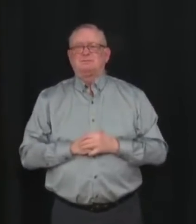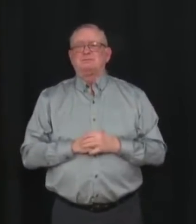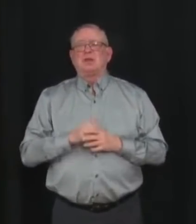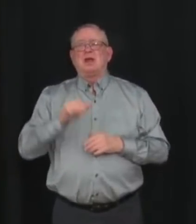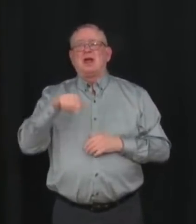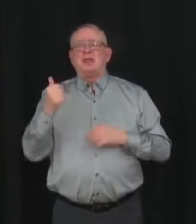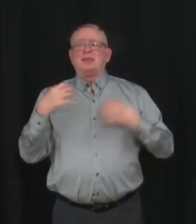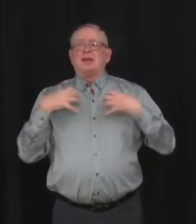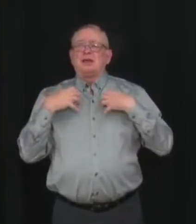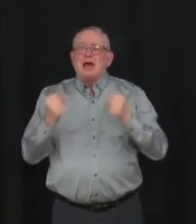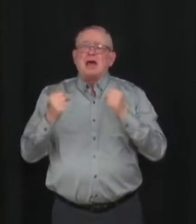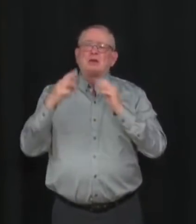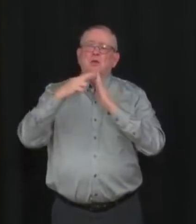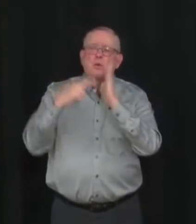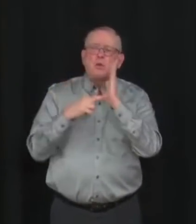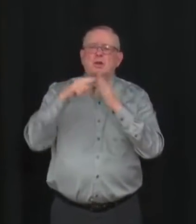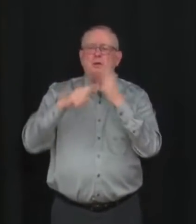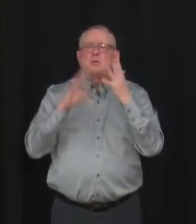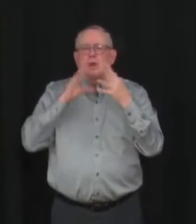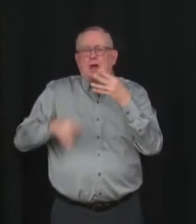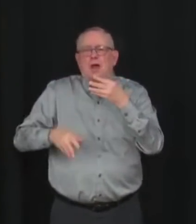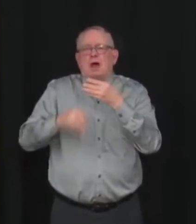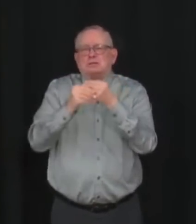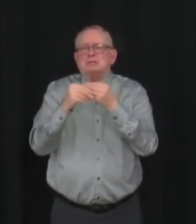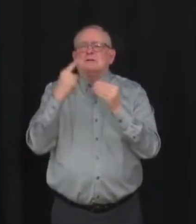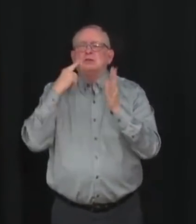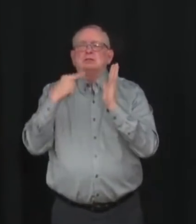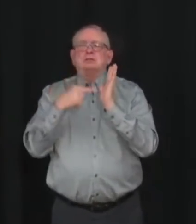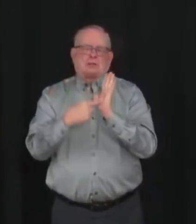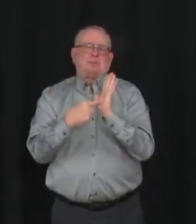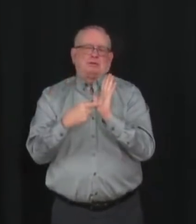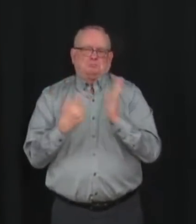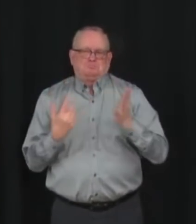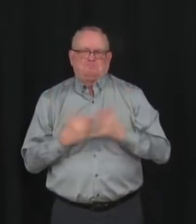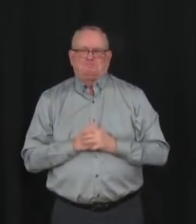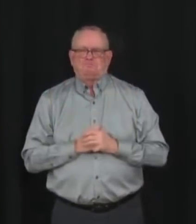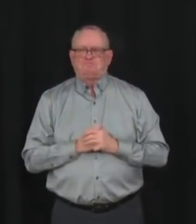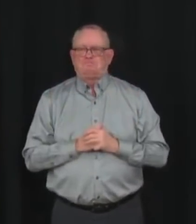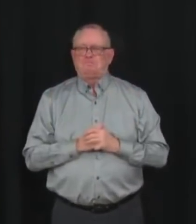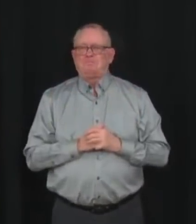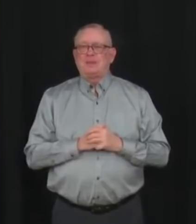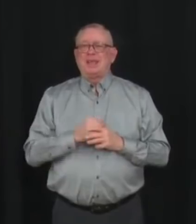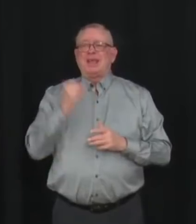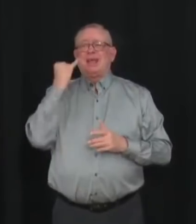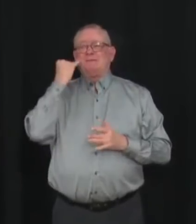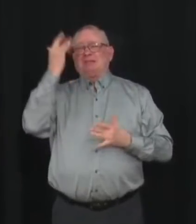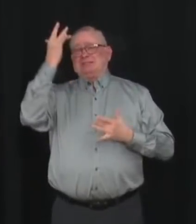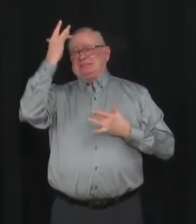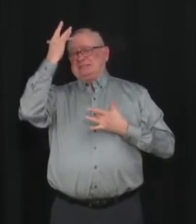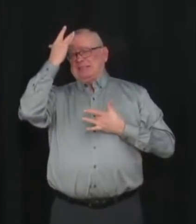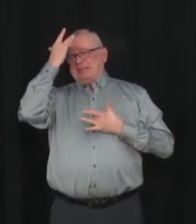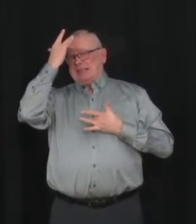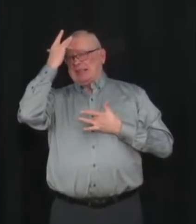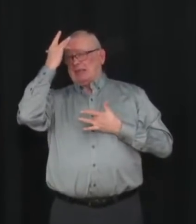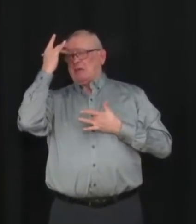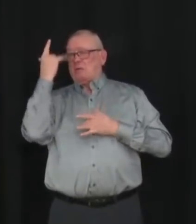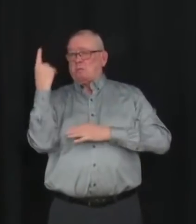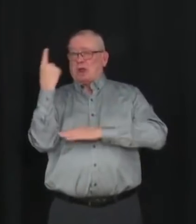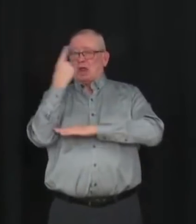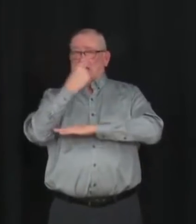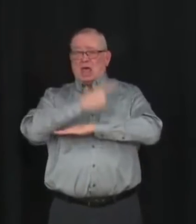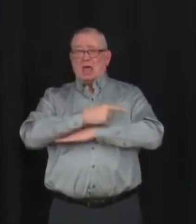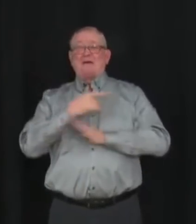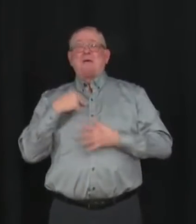be required. For example, returning workers would not be allowed to remove their masks when in the same room as anyone else at any